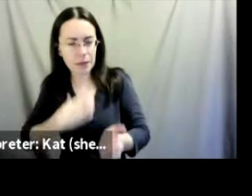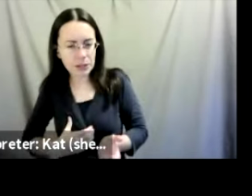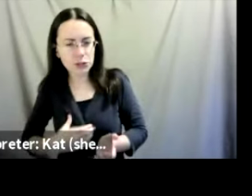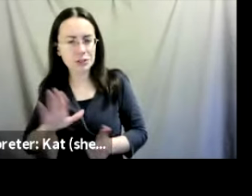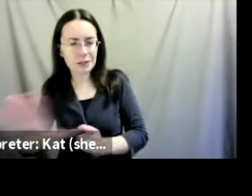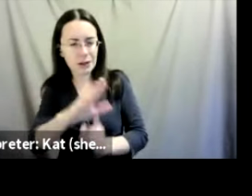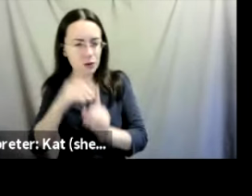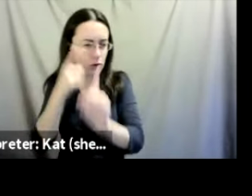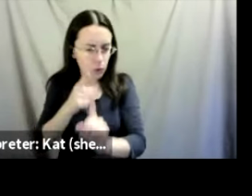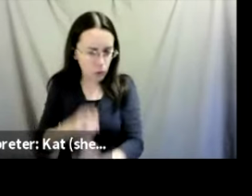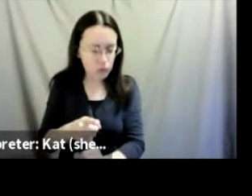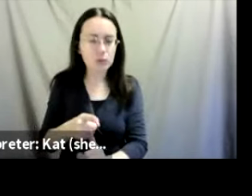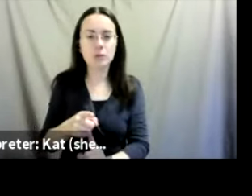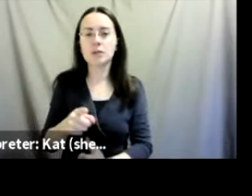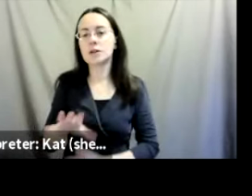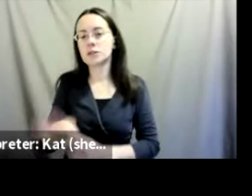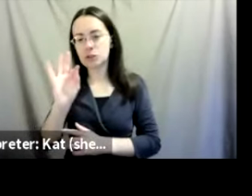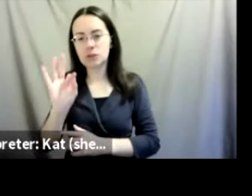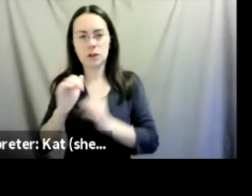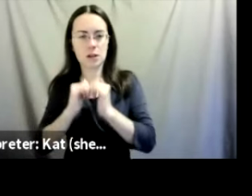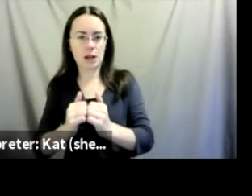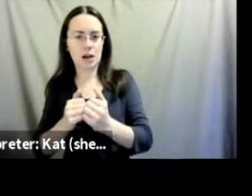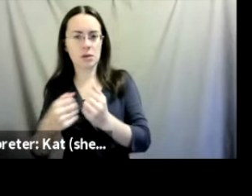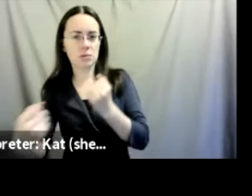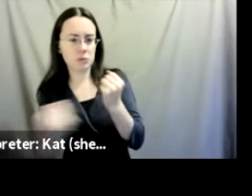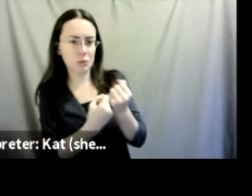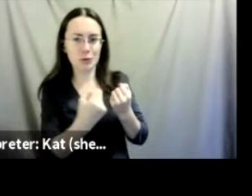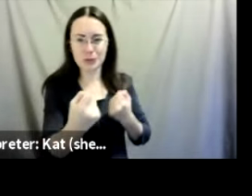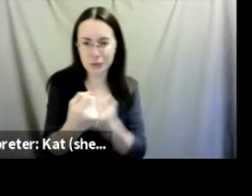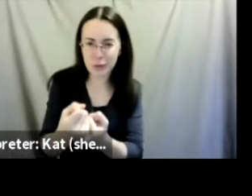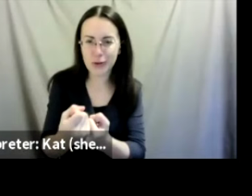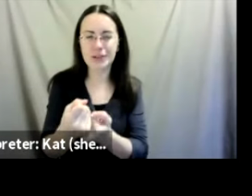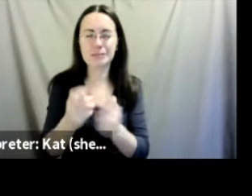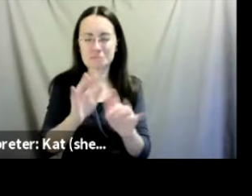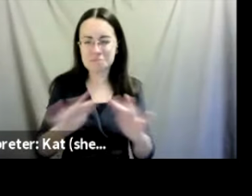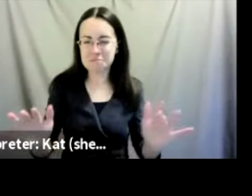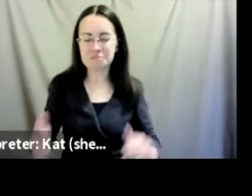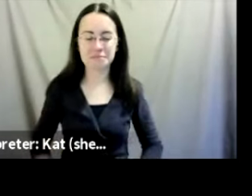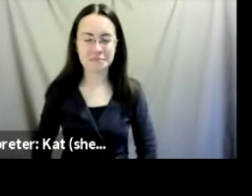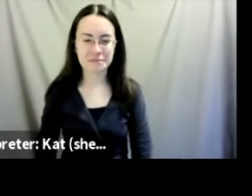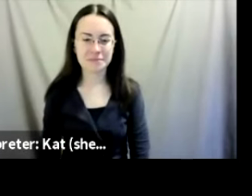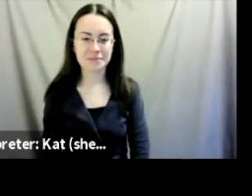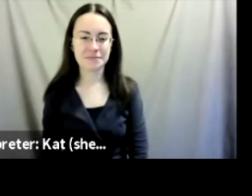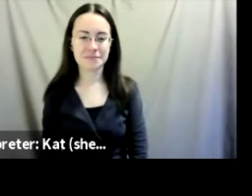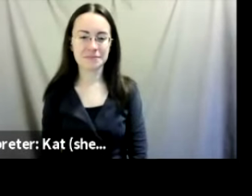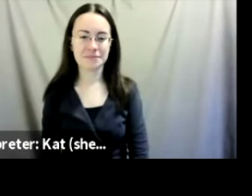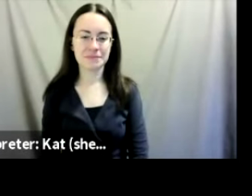find synergy between different youth advocacy projects.